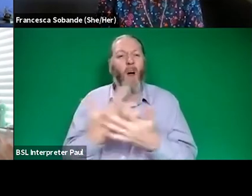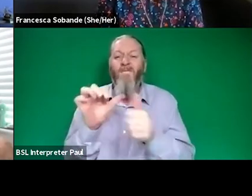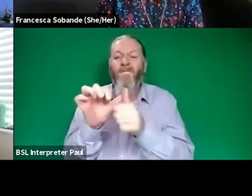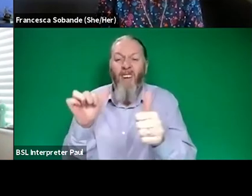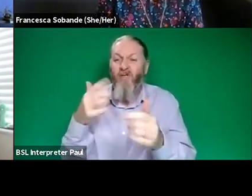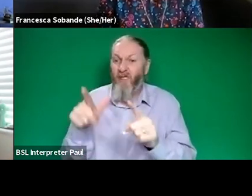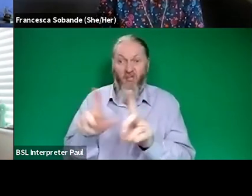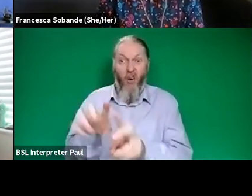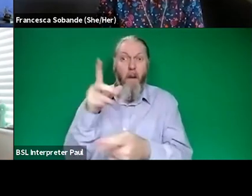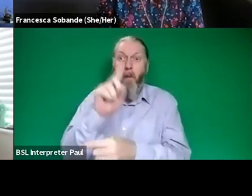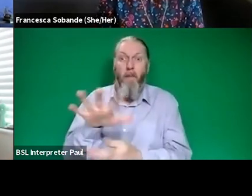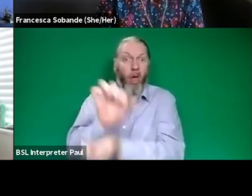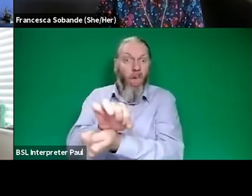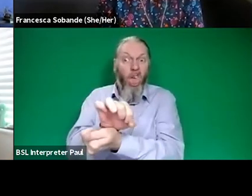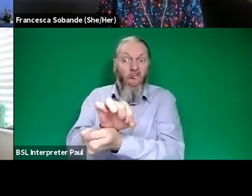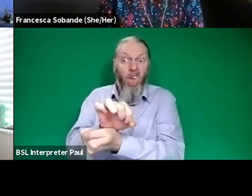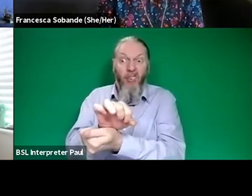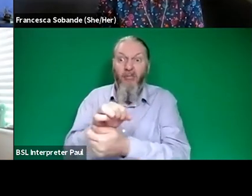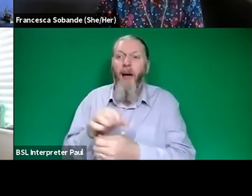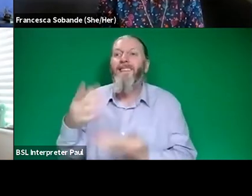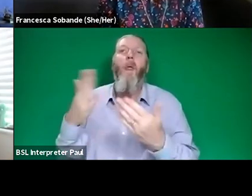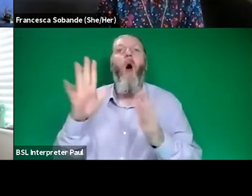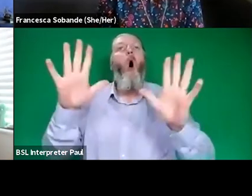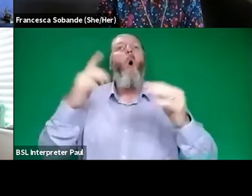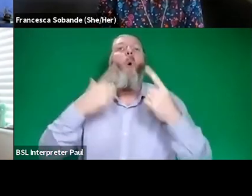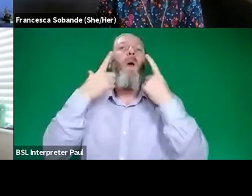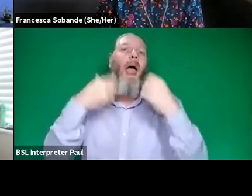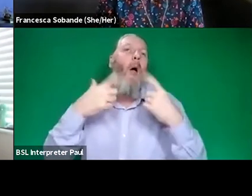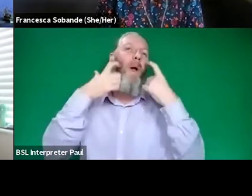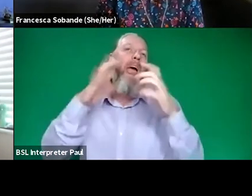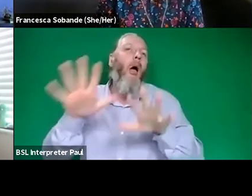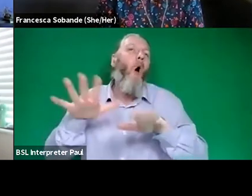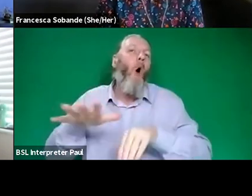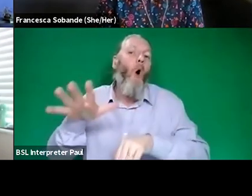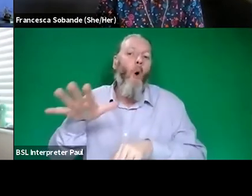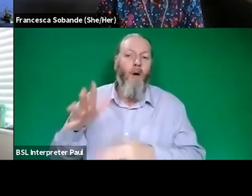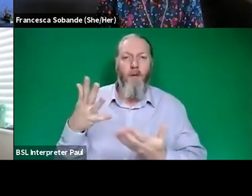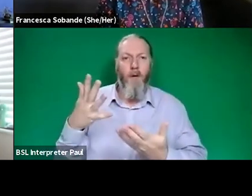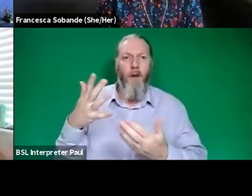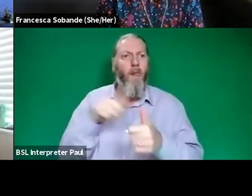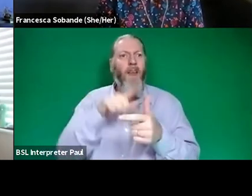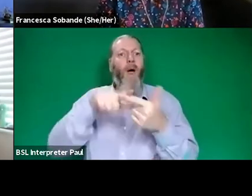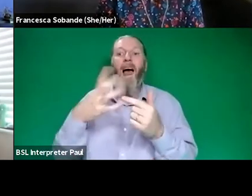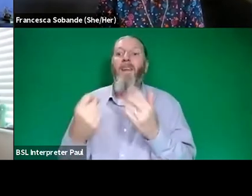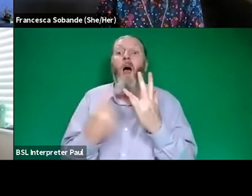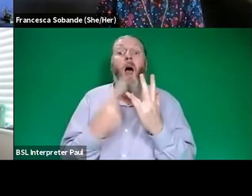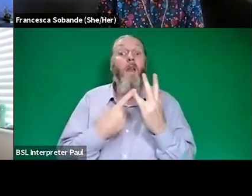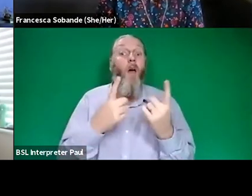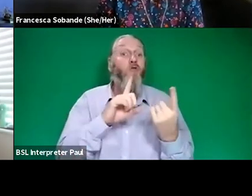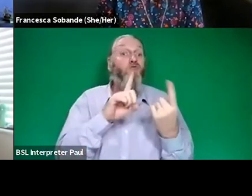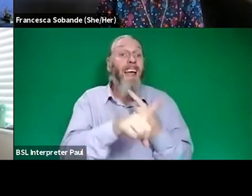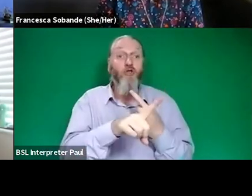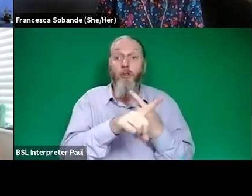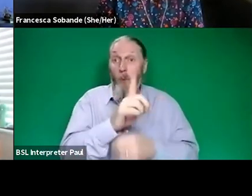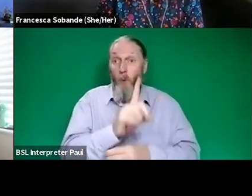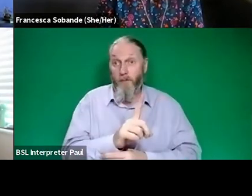of posters of Black fists up. And then you had a sort of counter sort of reaction, which was a lot of, and if we think